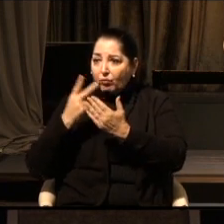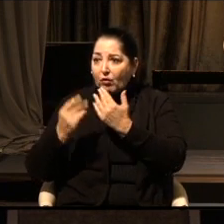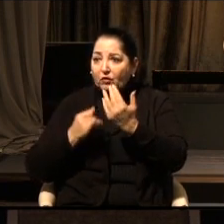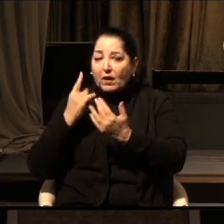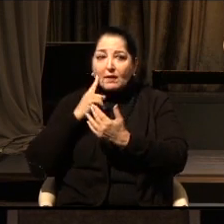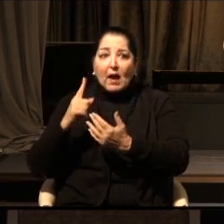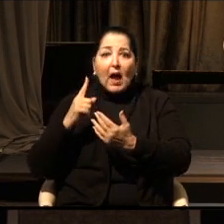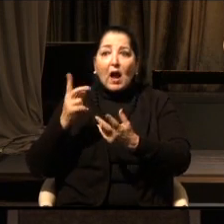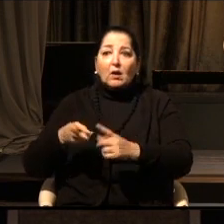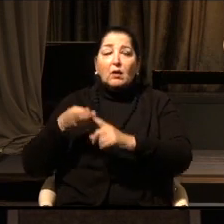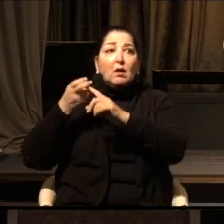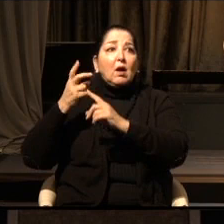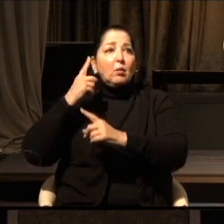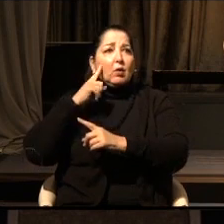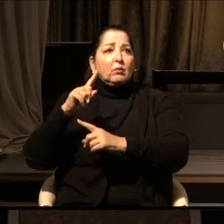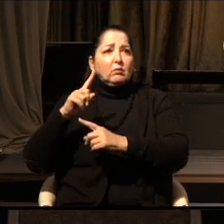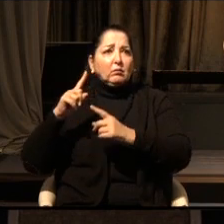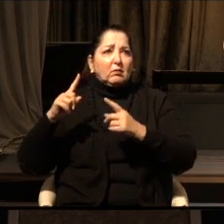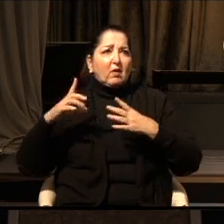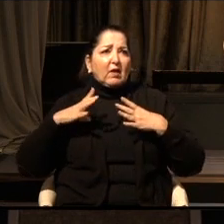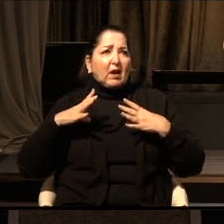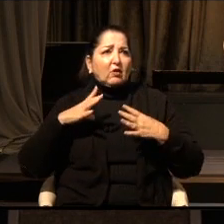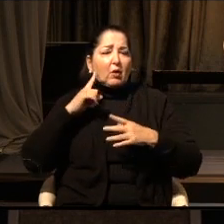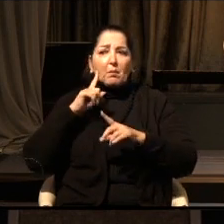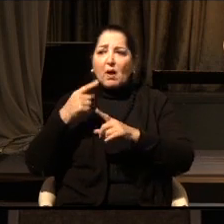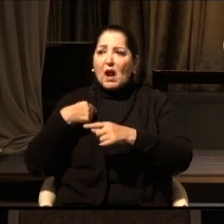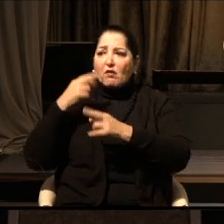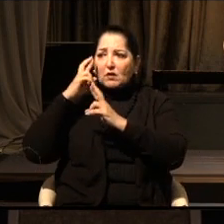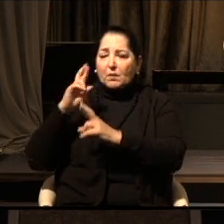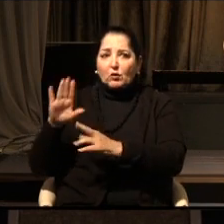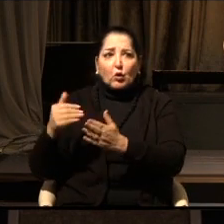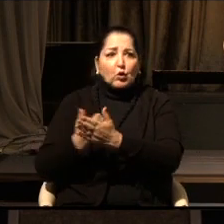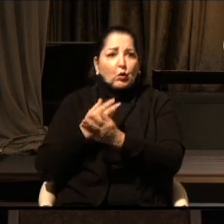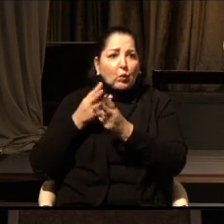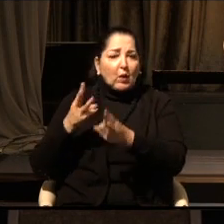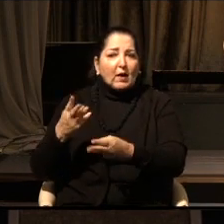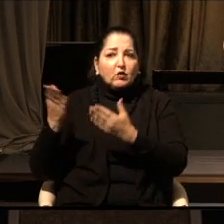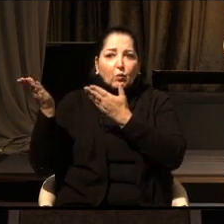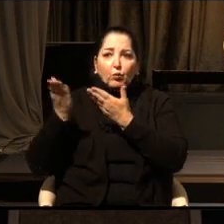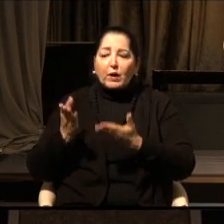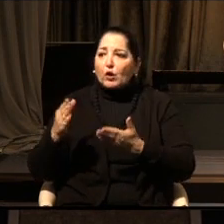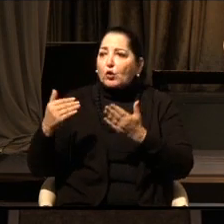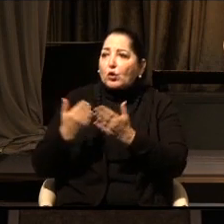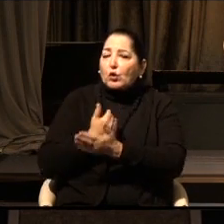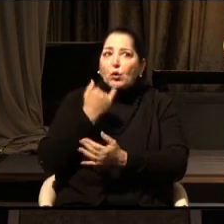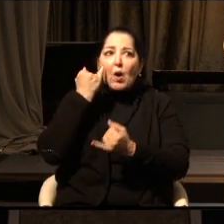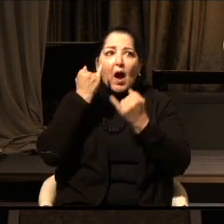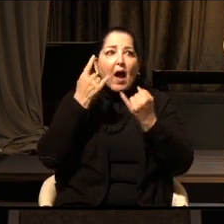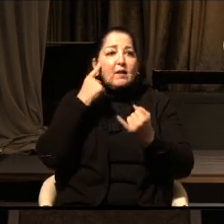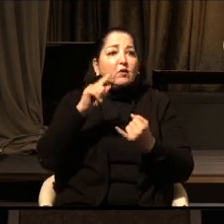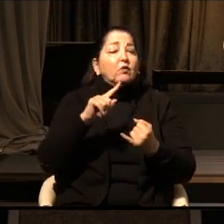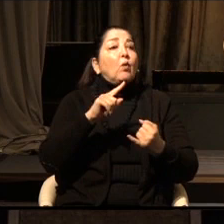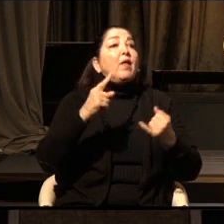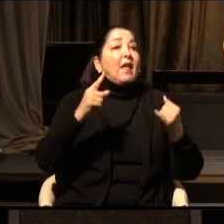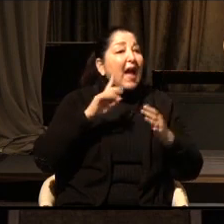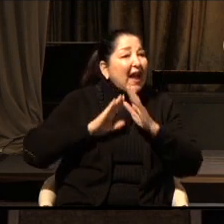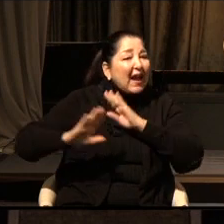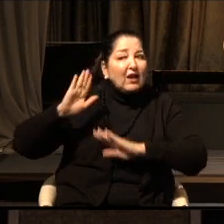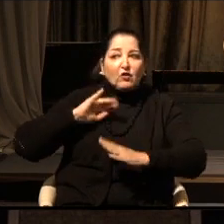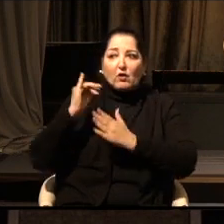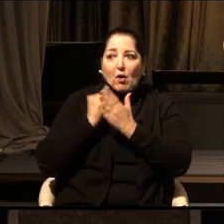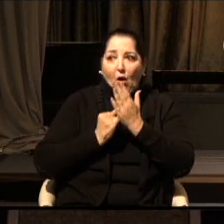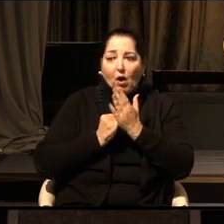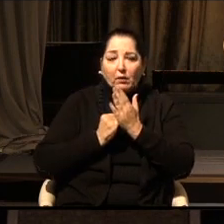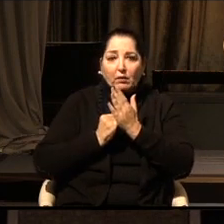had I admired her dedication, I had also respected her new ways to bring new lives to this ancient art form, but ultimately, I was